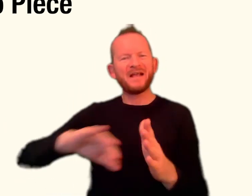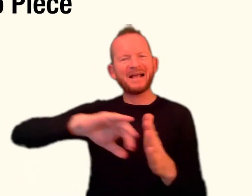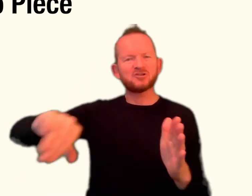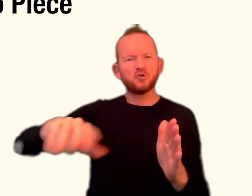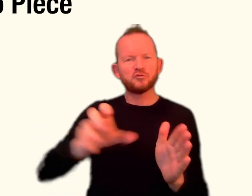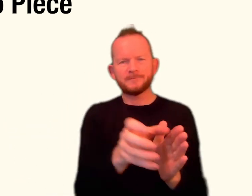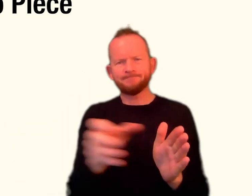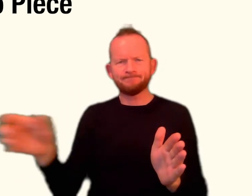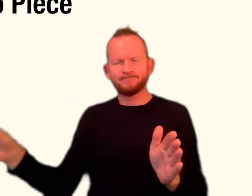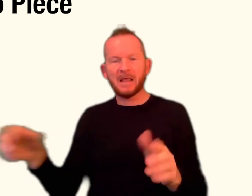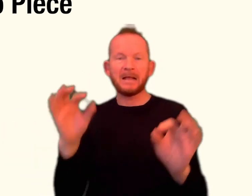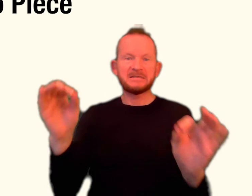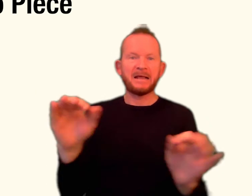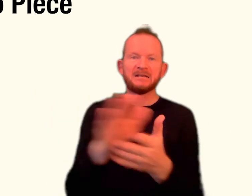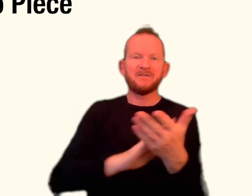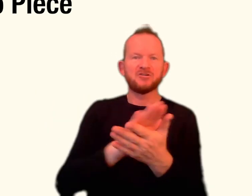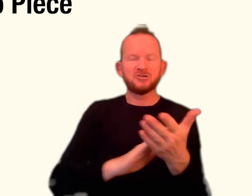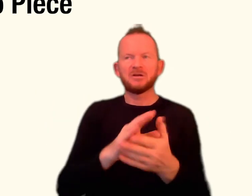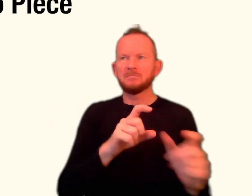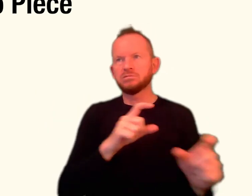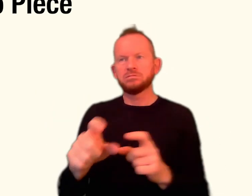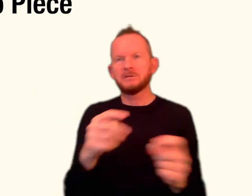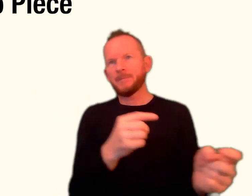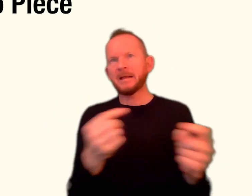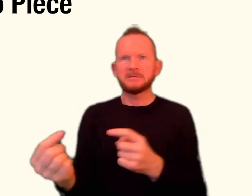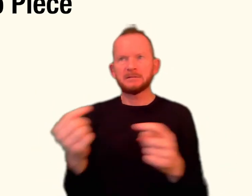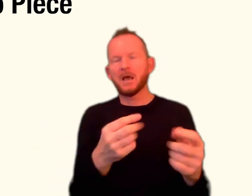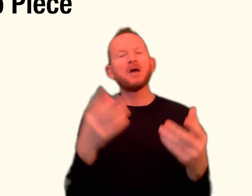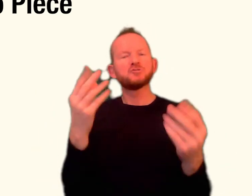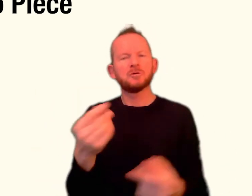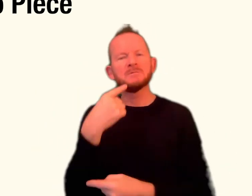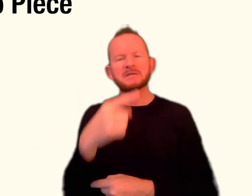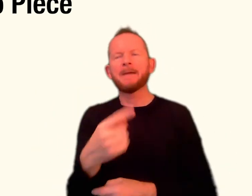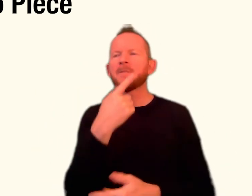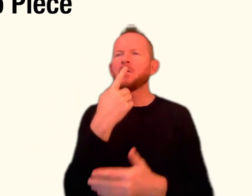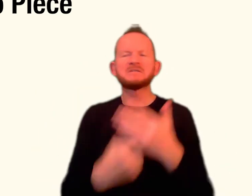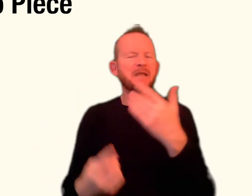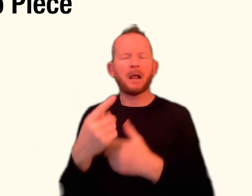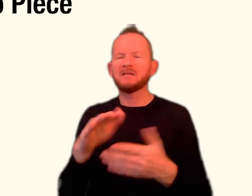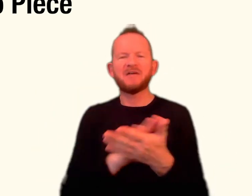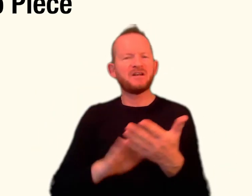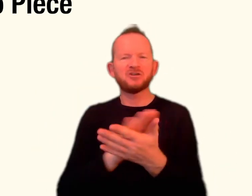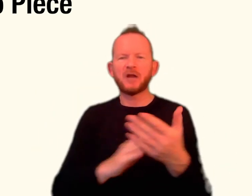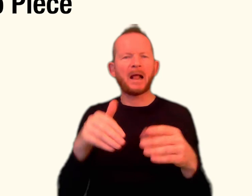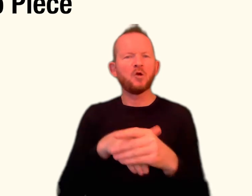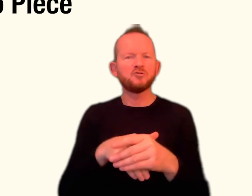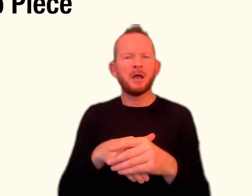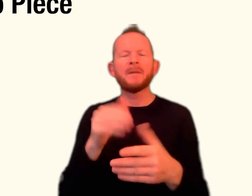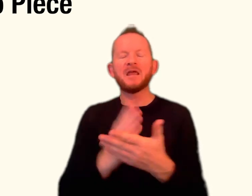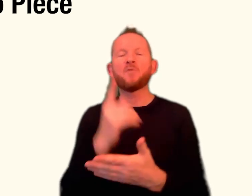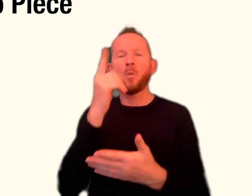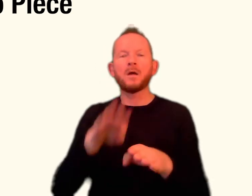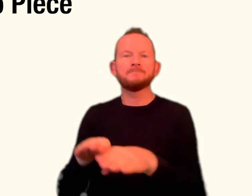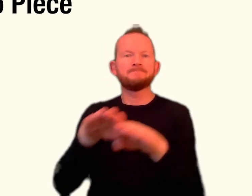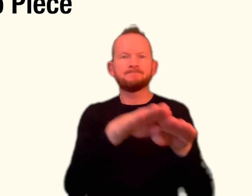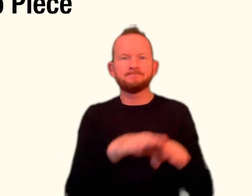the exact definition continues to be debated. Some acknowledge there is no single definition of inclusion, but believe one commonality is